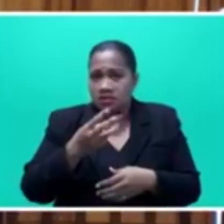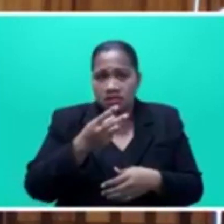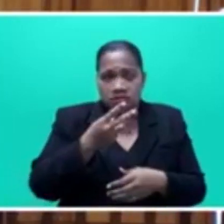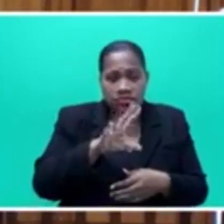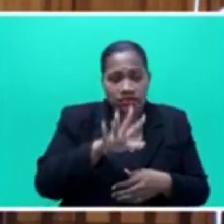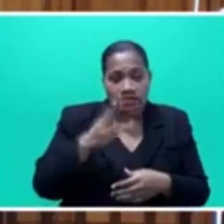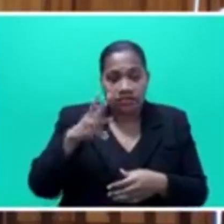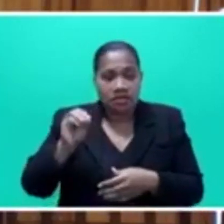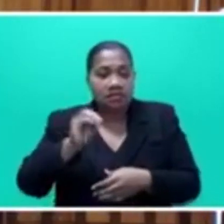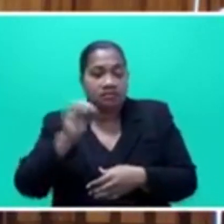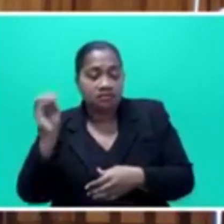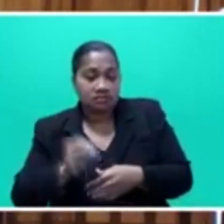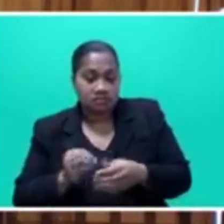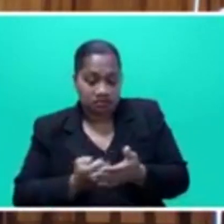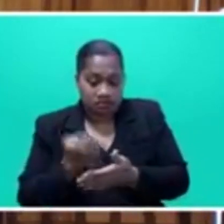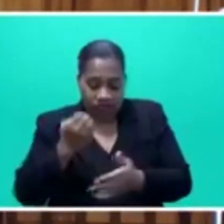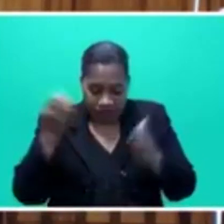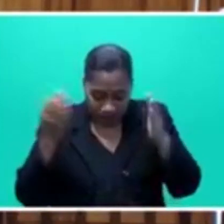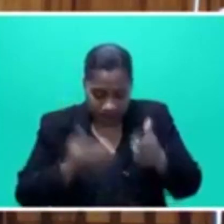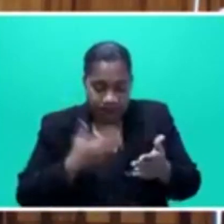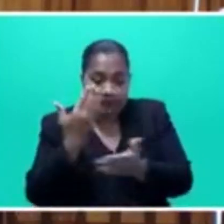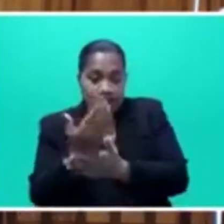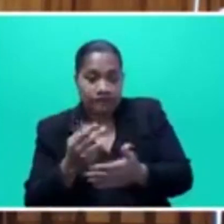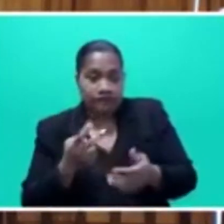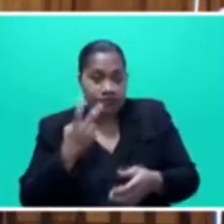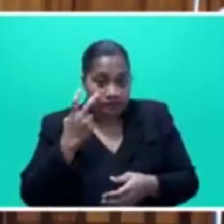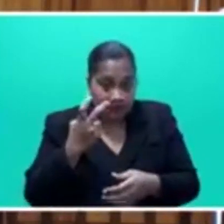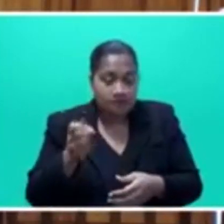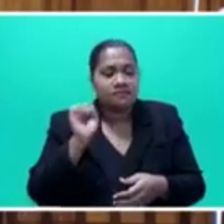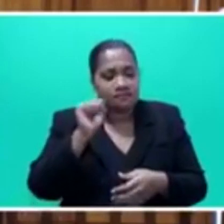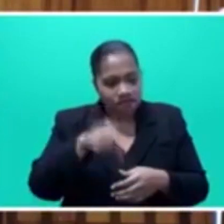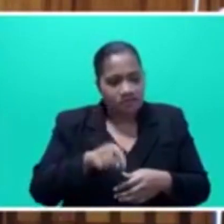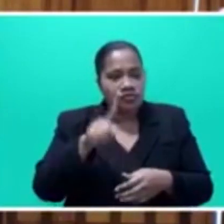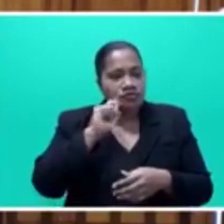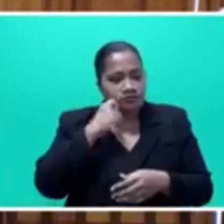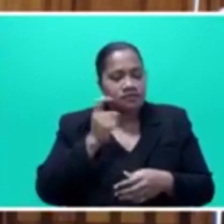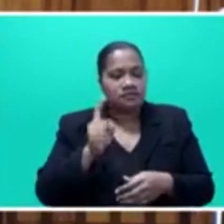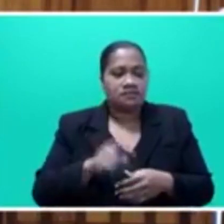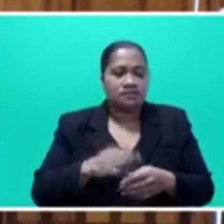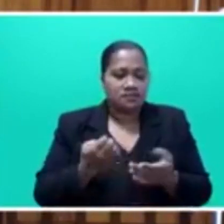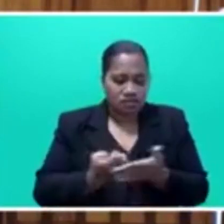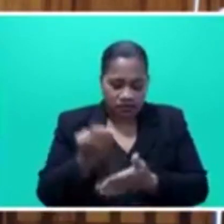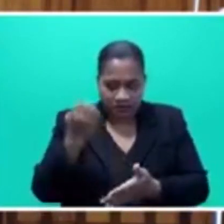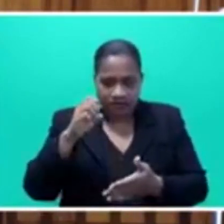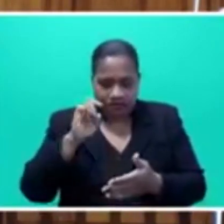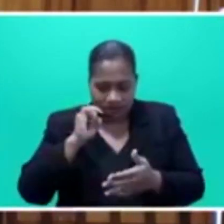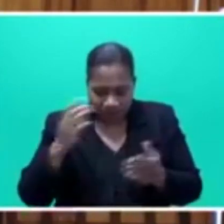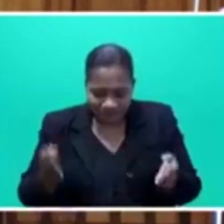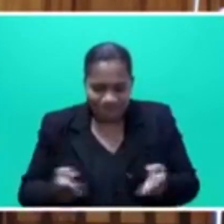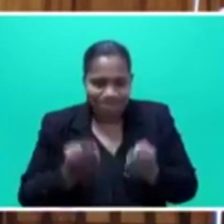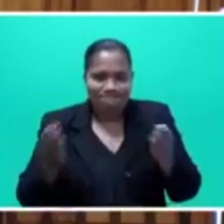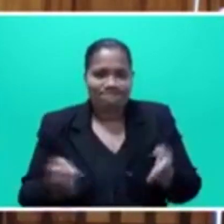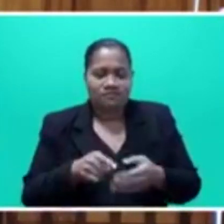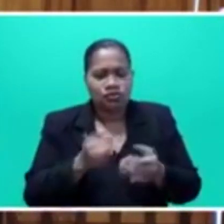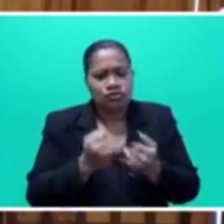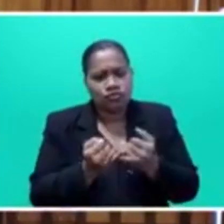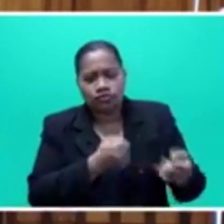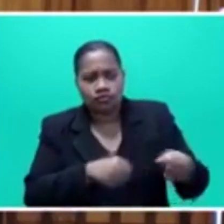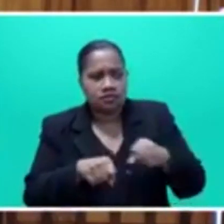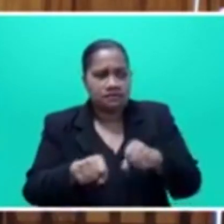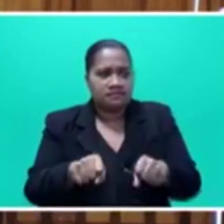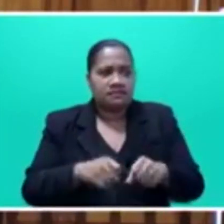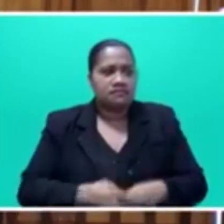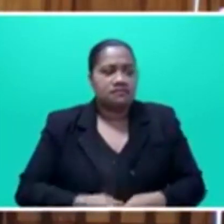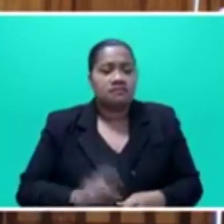tourism, then obviously you will be able to get your economy back up running. So the strategy was to get